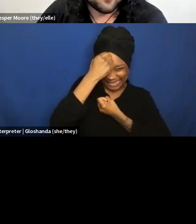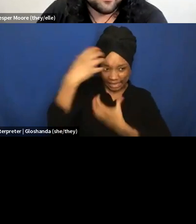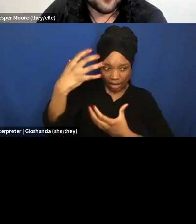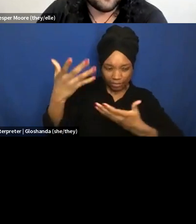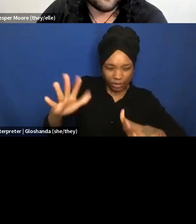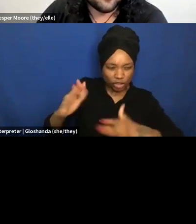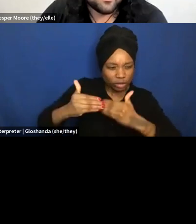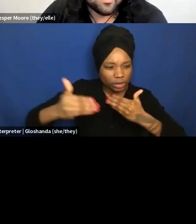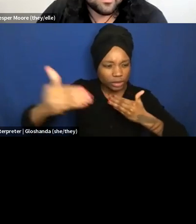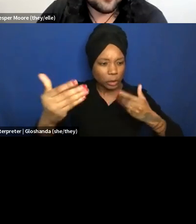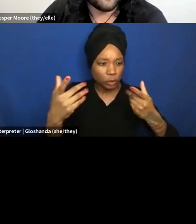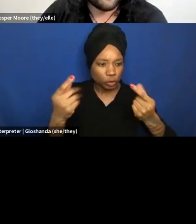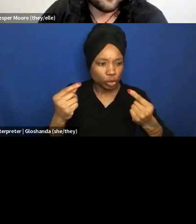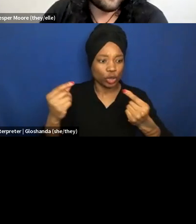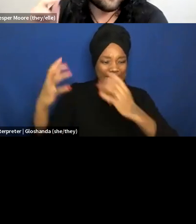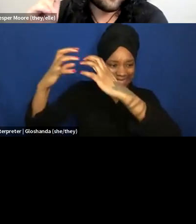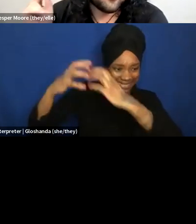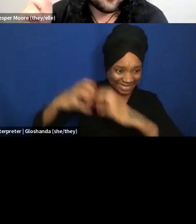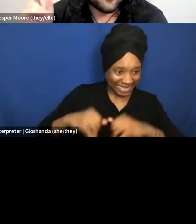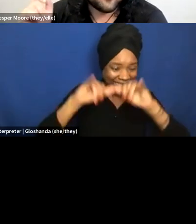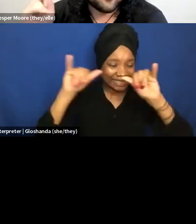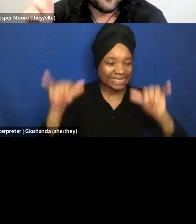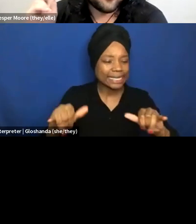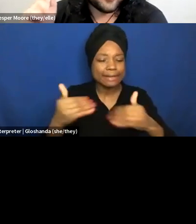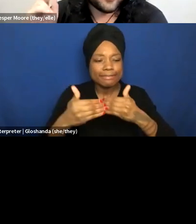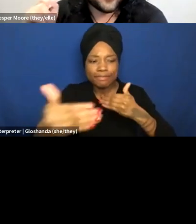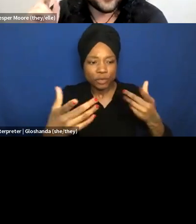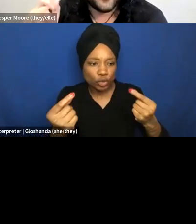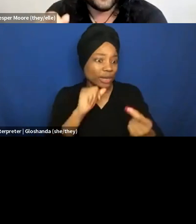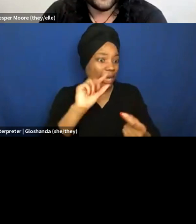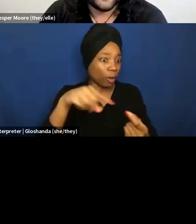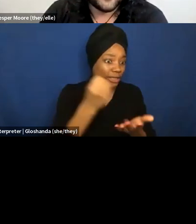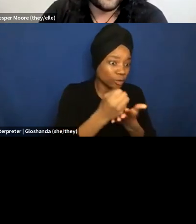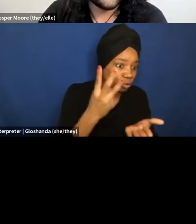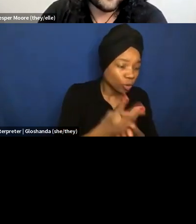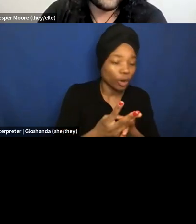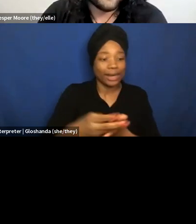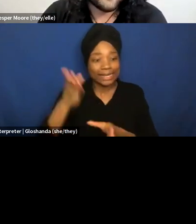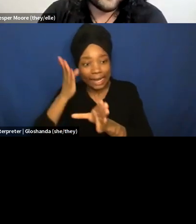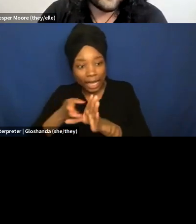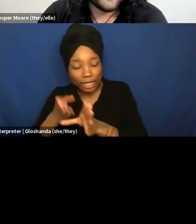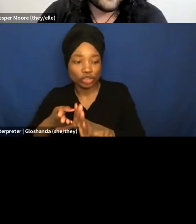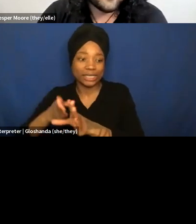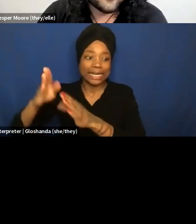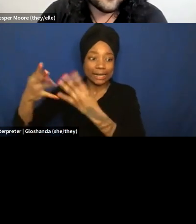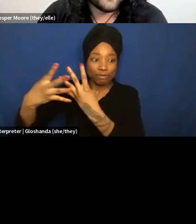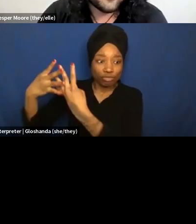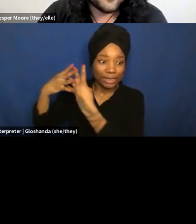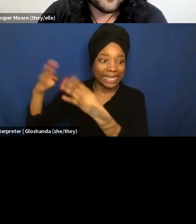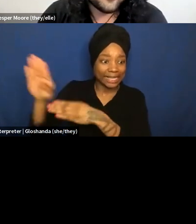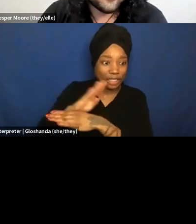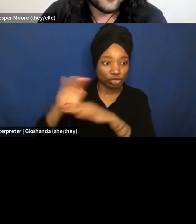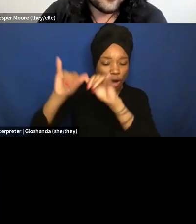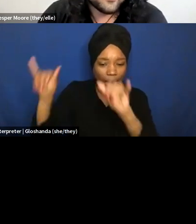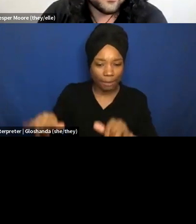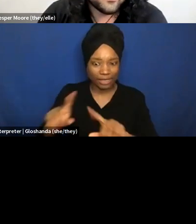after abolishing not just cops, not just social work, not just psychiatry, not just the prison industrial complex, but all of